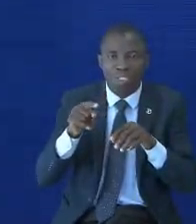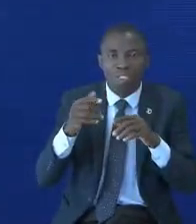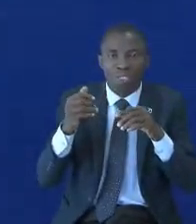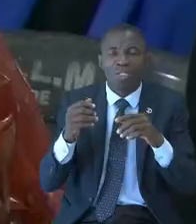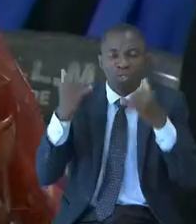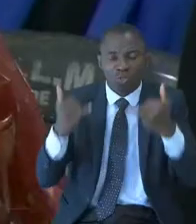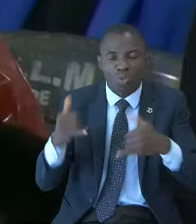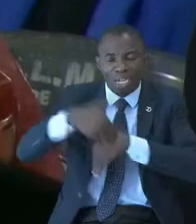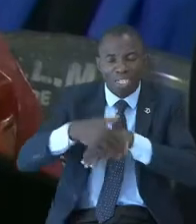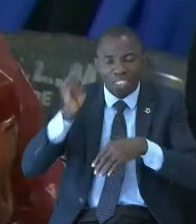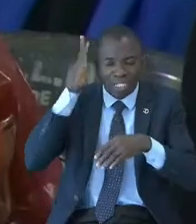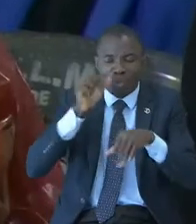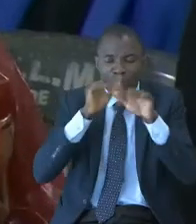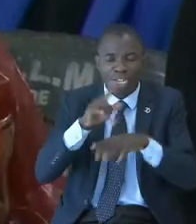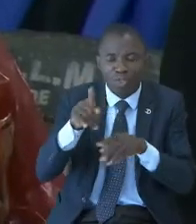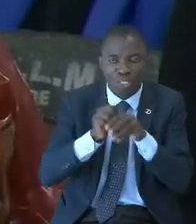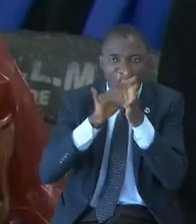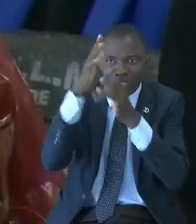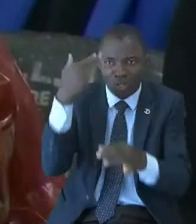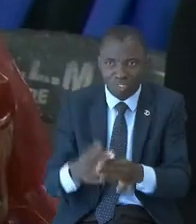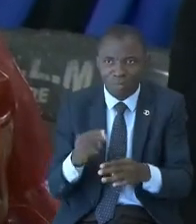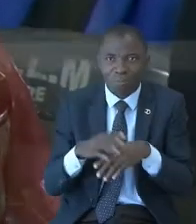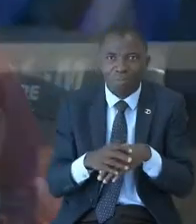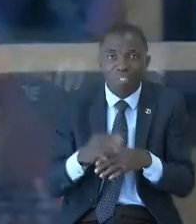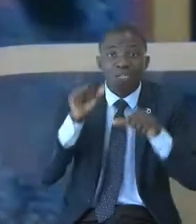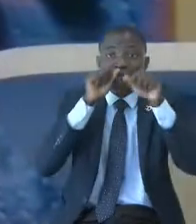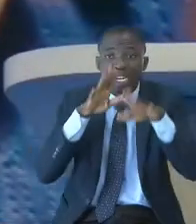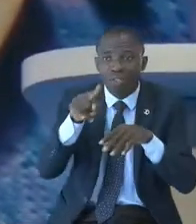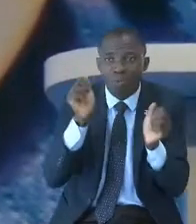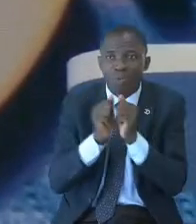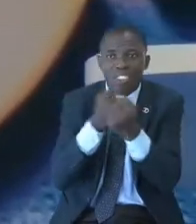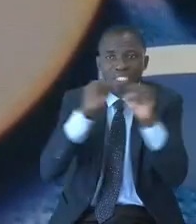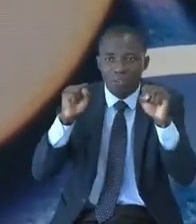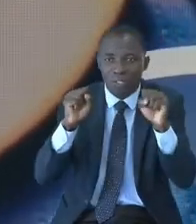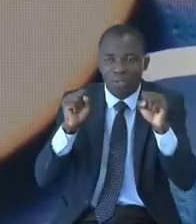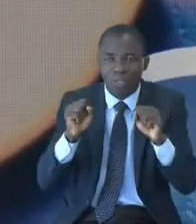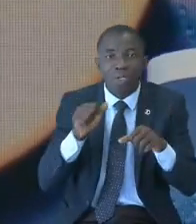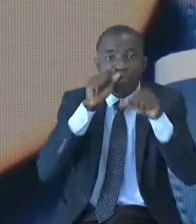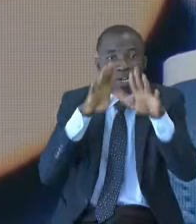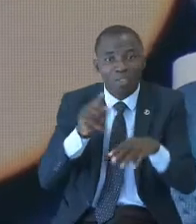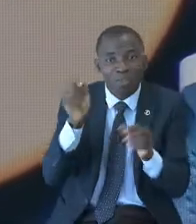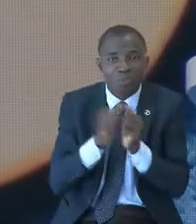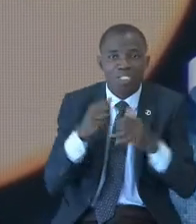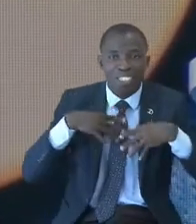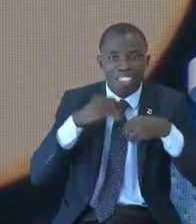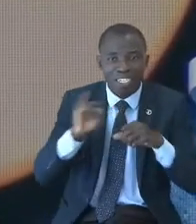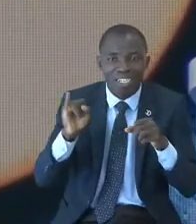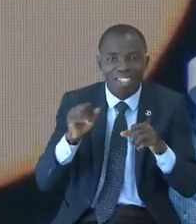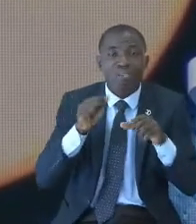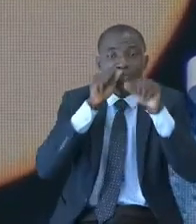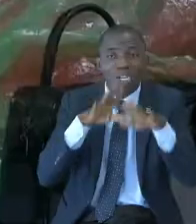will bless you. Bless you with salvation. Bless you with healing. Bless you